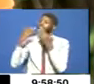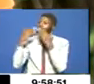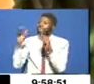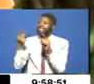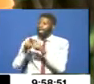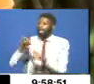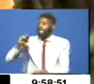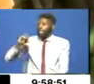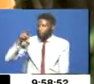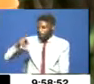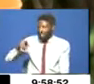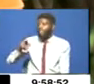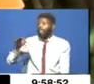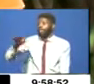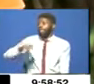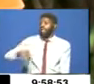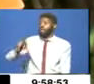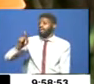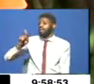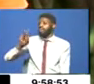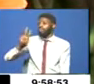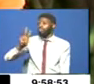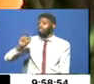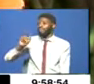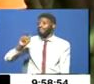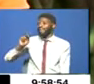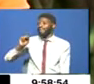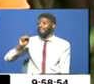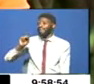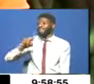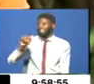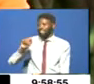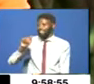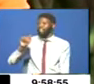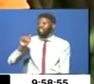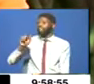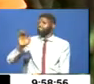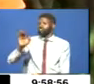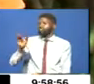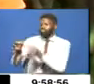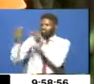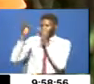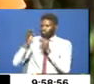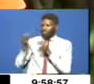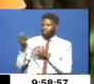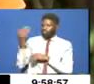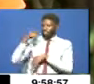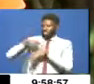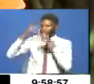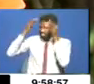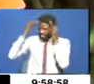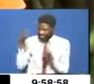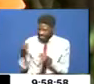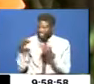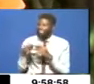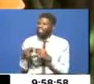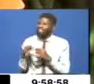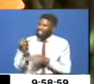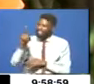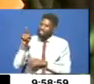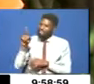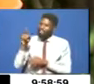Parliament for Kwanza Constituency. Let me take you a little bit back when you were making that decision. Yeah. What was your